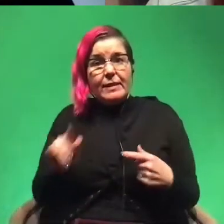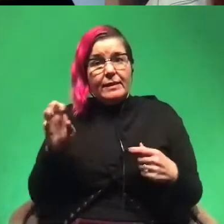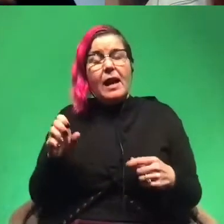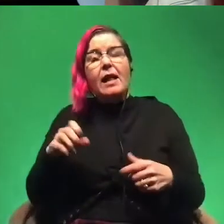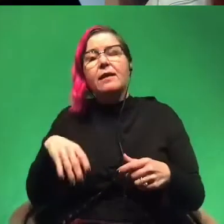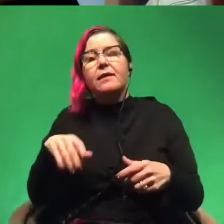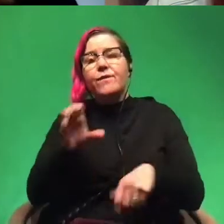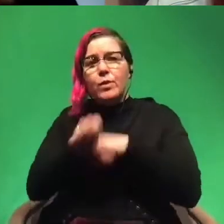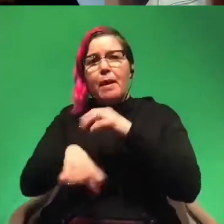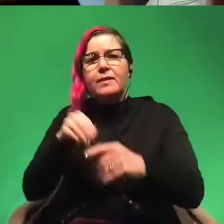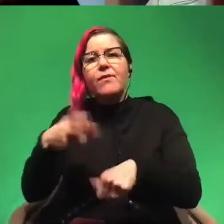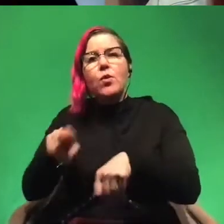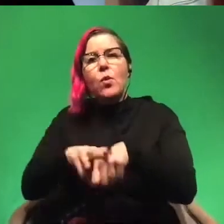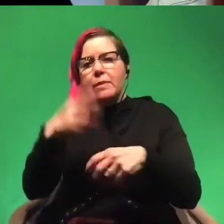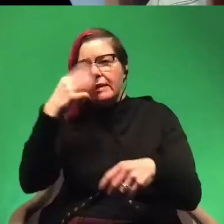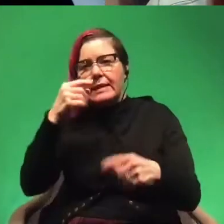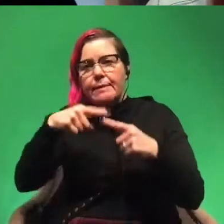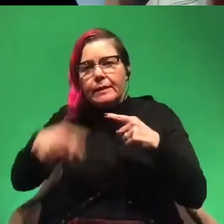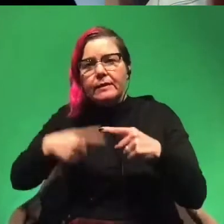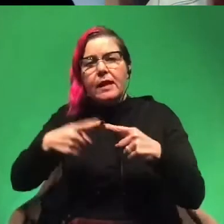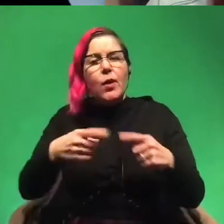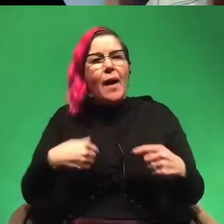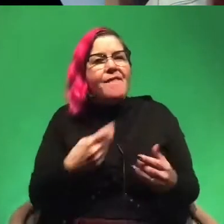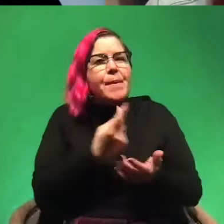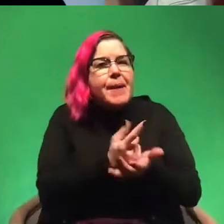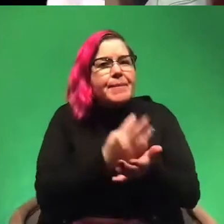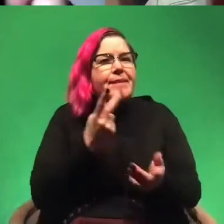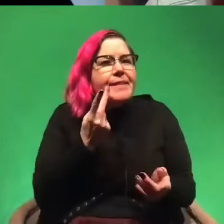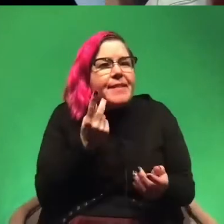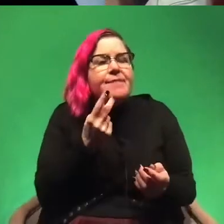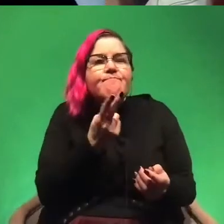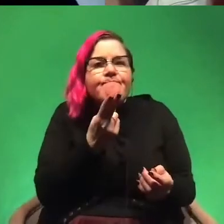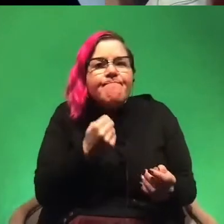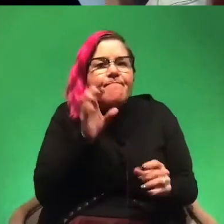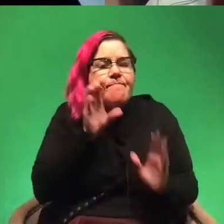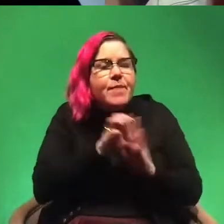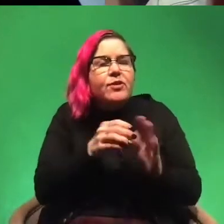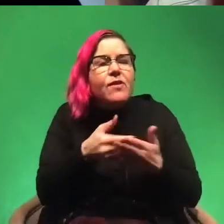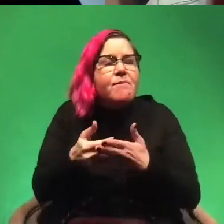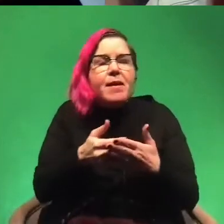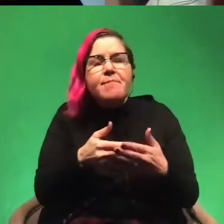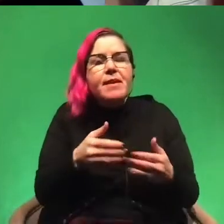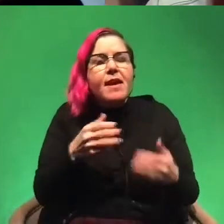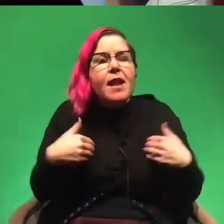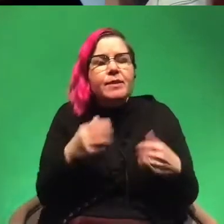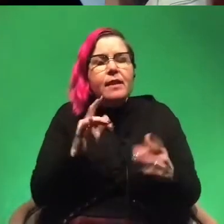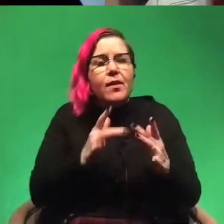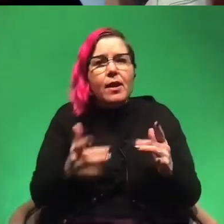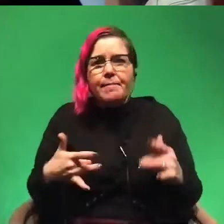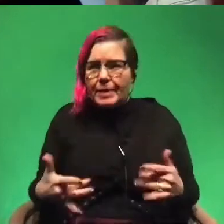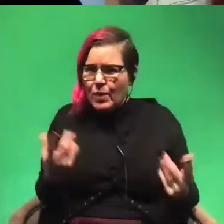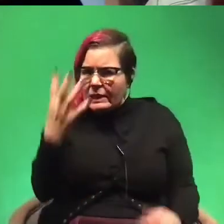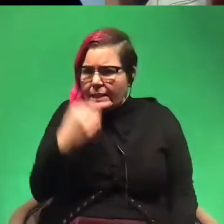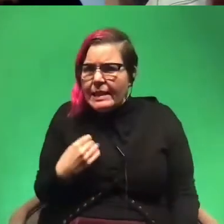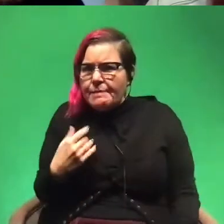cycle. So if you've ever had a puppy or a kitten or seen cute pictures of or videos of baby animals on the internet, they spend a lot of time sleeping.